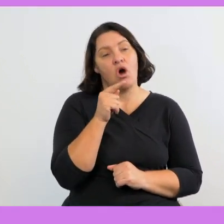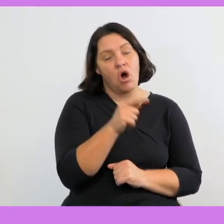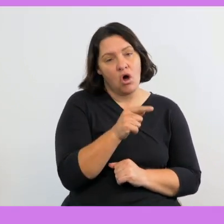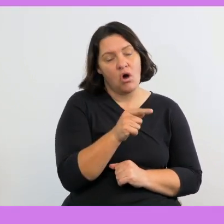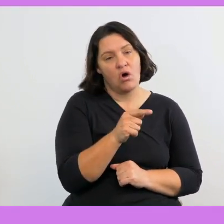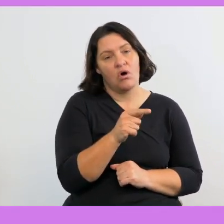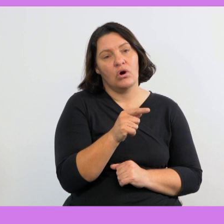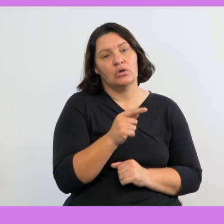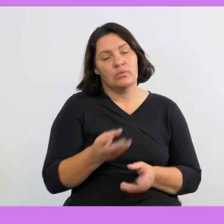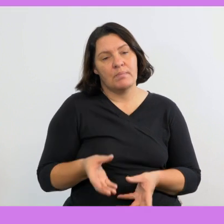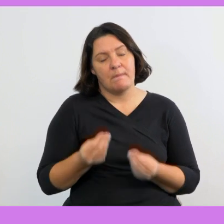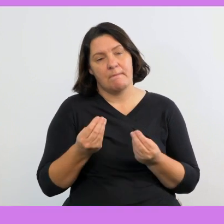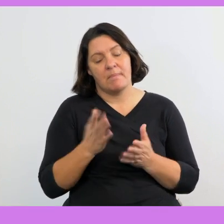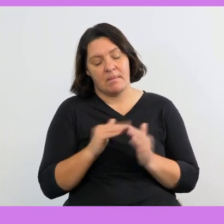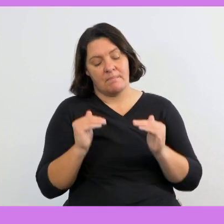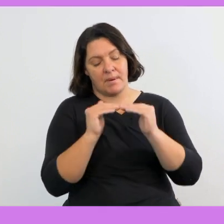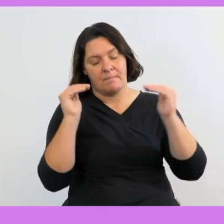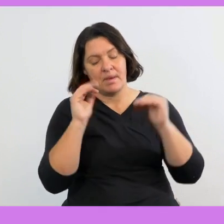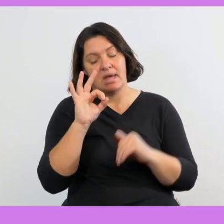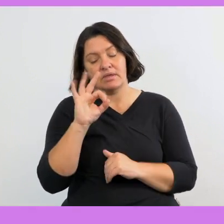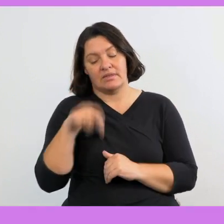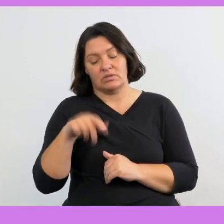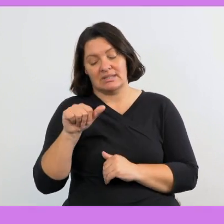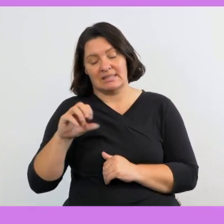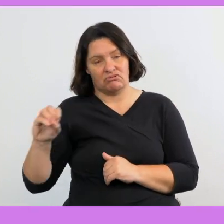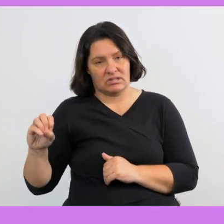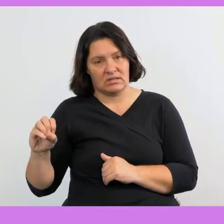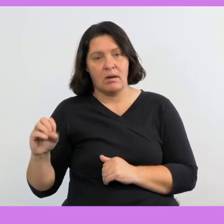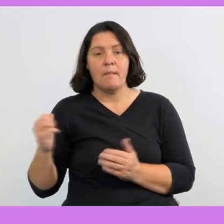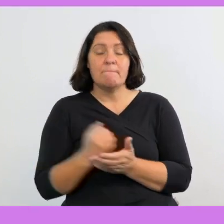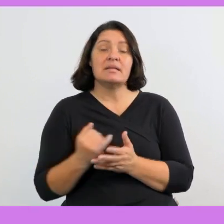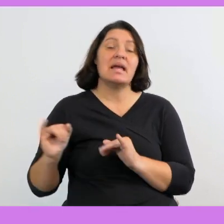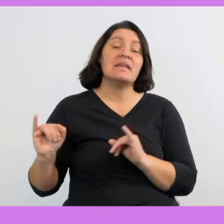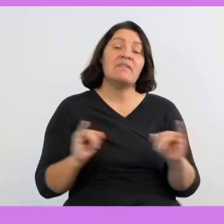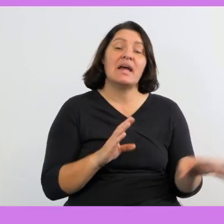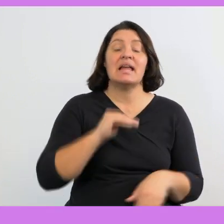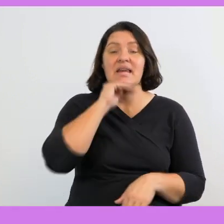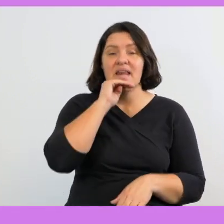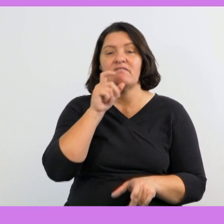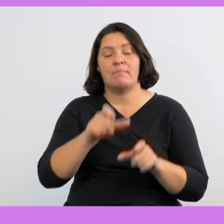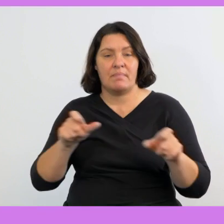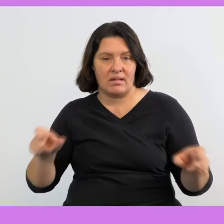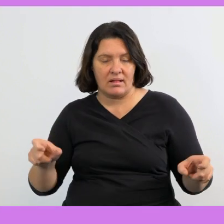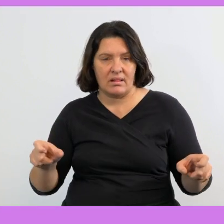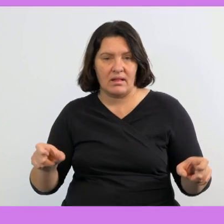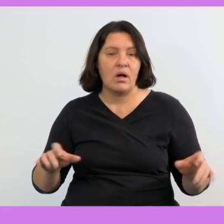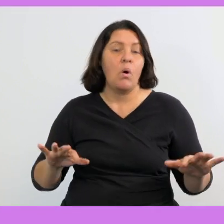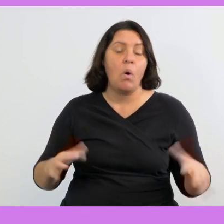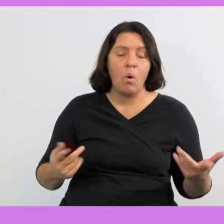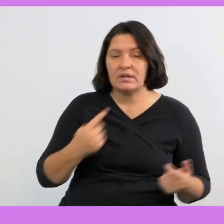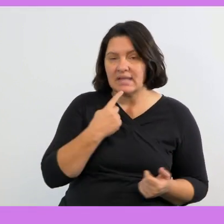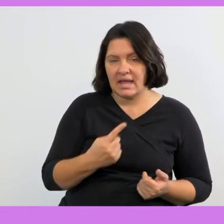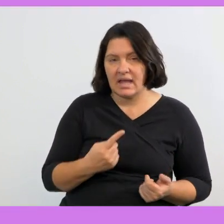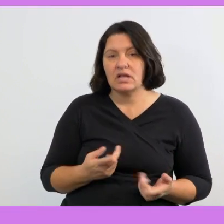for her to make the 3,600 rand, she must invite enough people, or we can put it